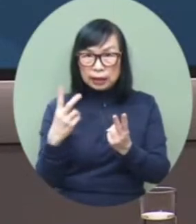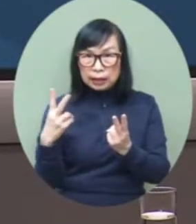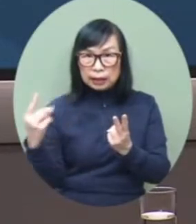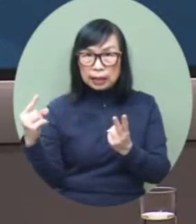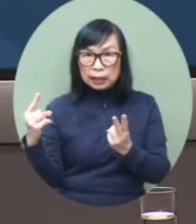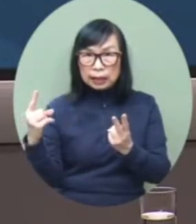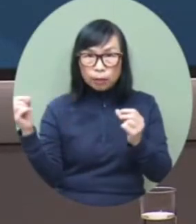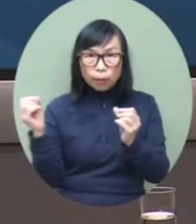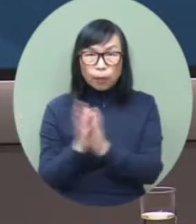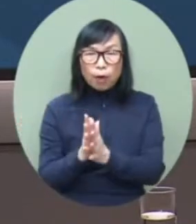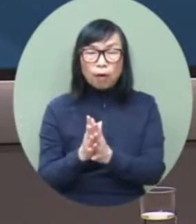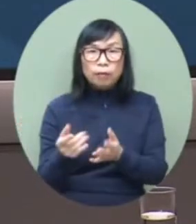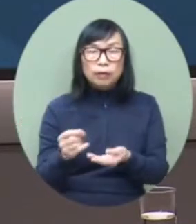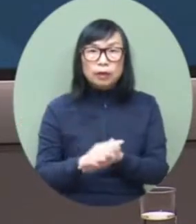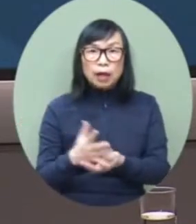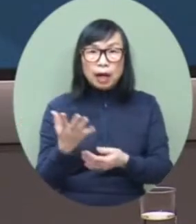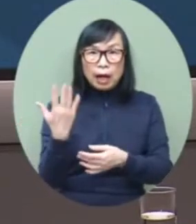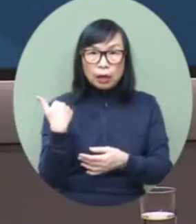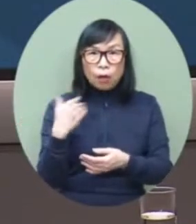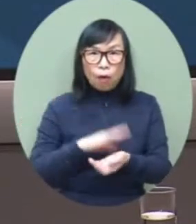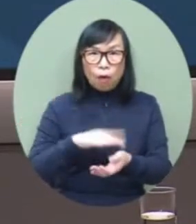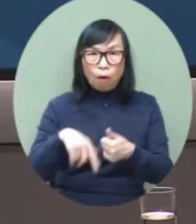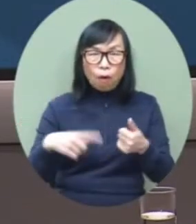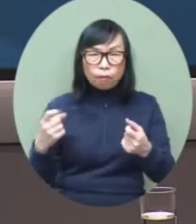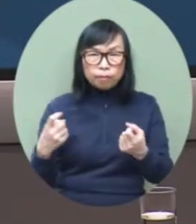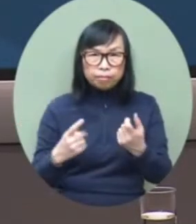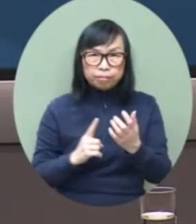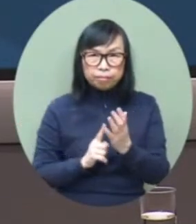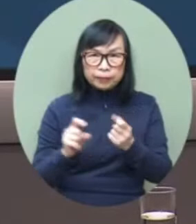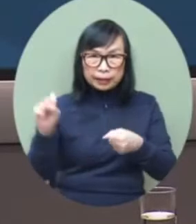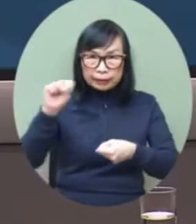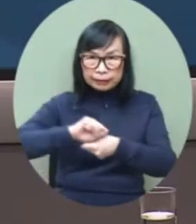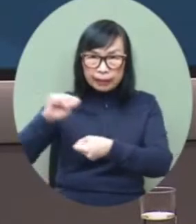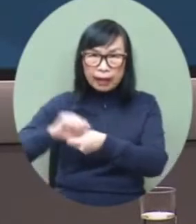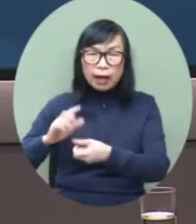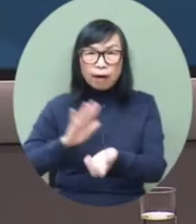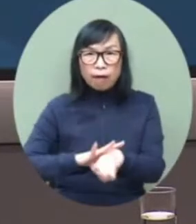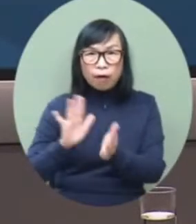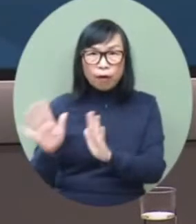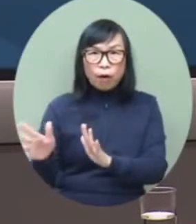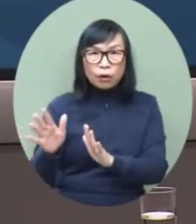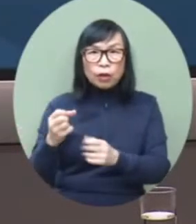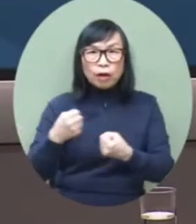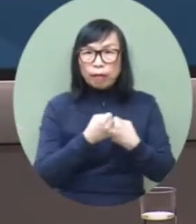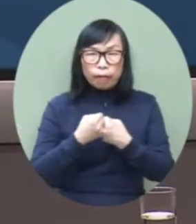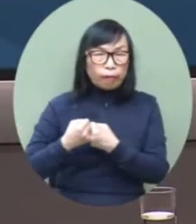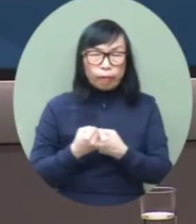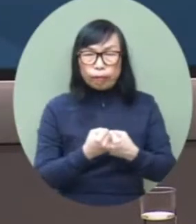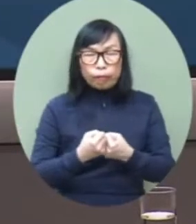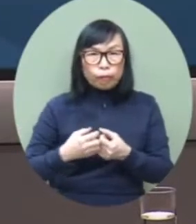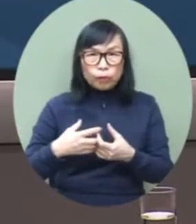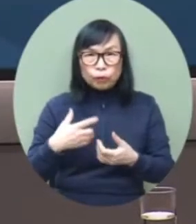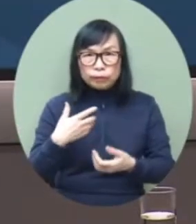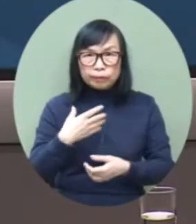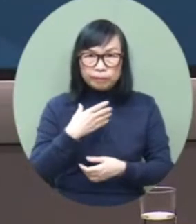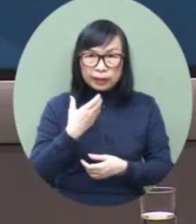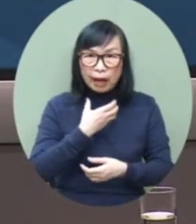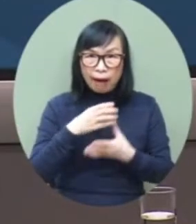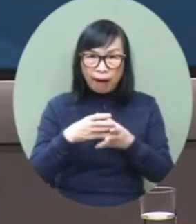has surpassed the total of 2020 and 2021. The sudden upsurge